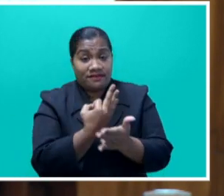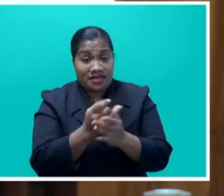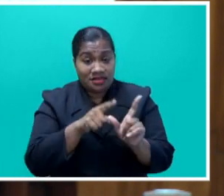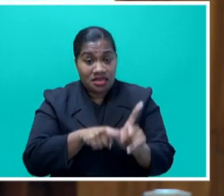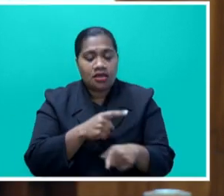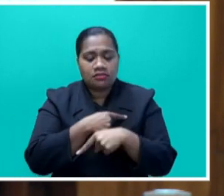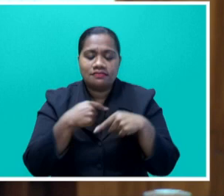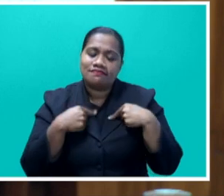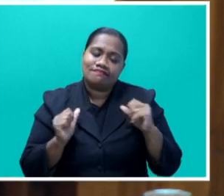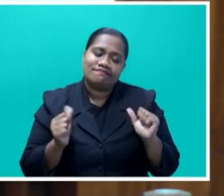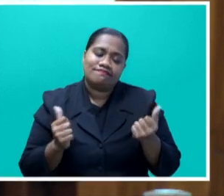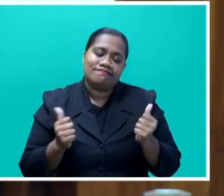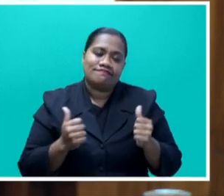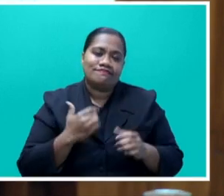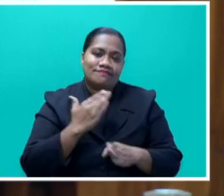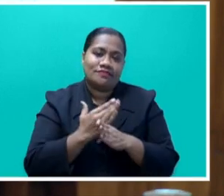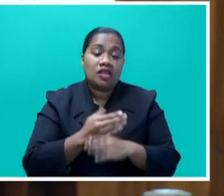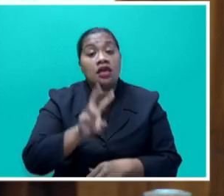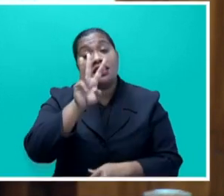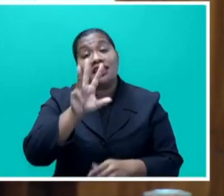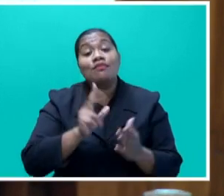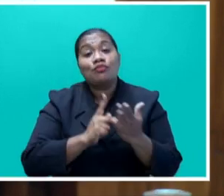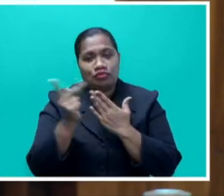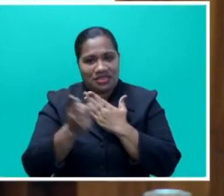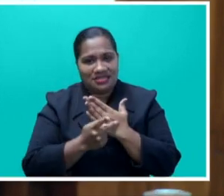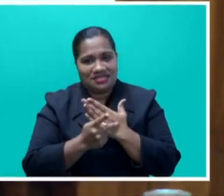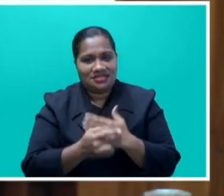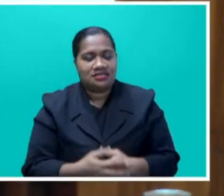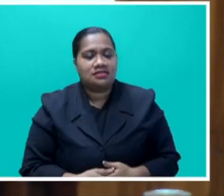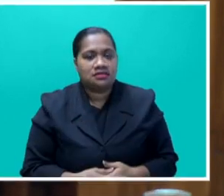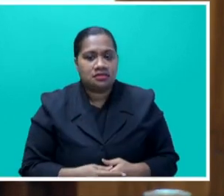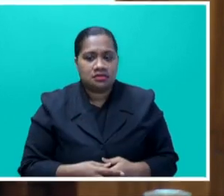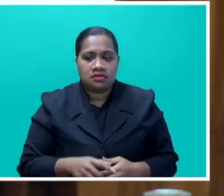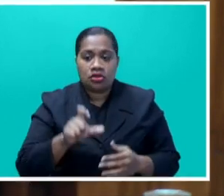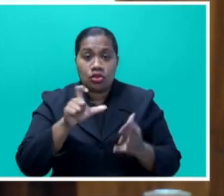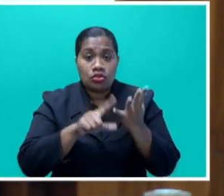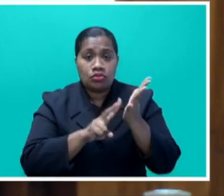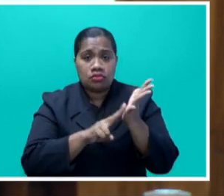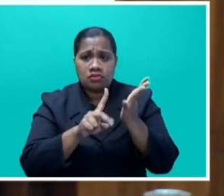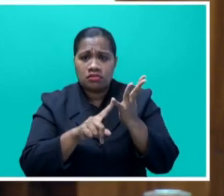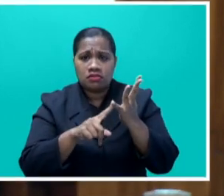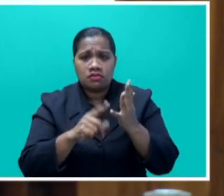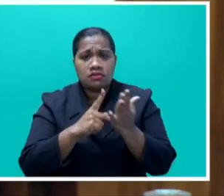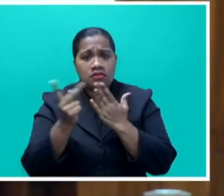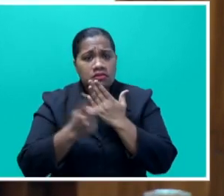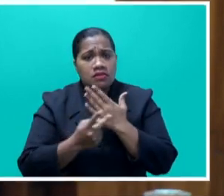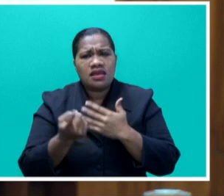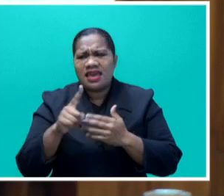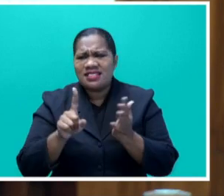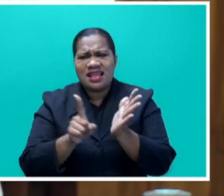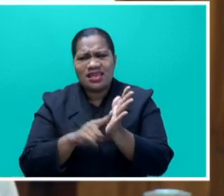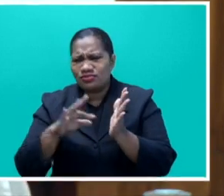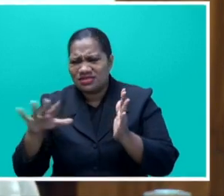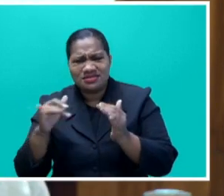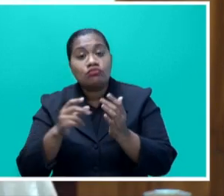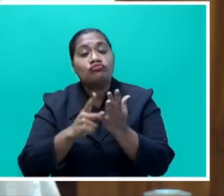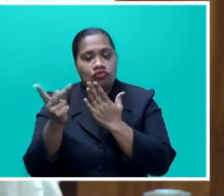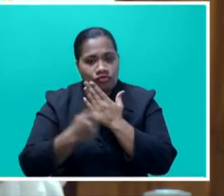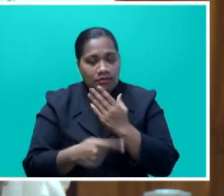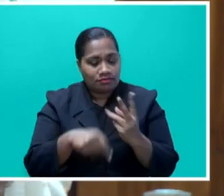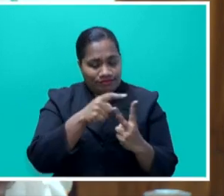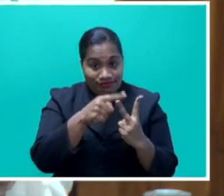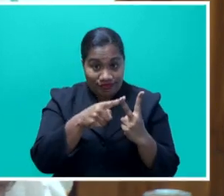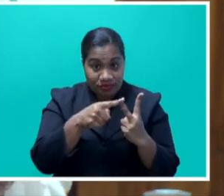completed capital works for 3 projects. Dubu project and Lendu Sasa project, these 2 projects were on hold